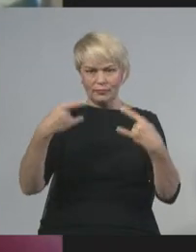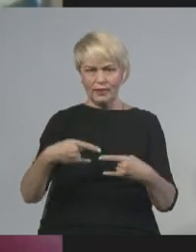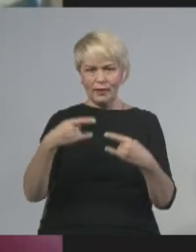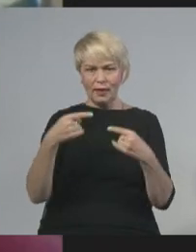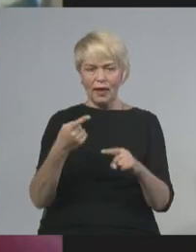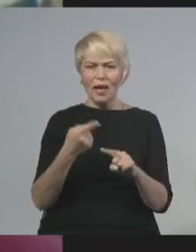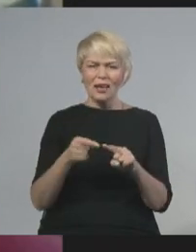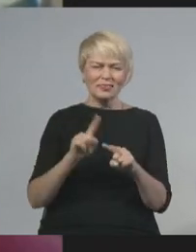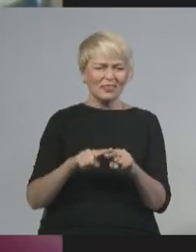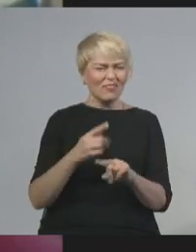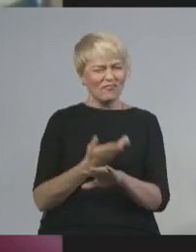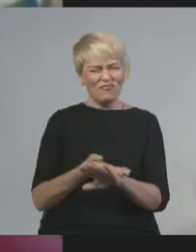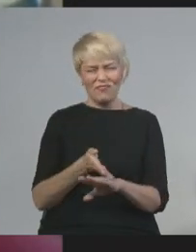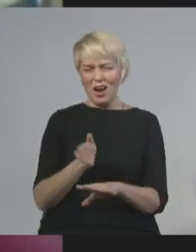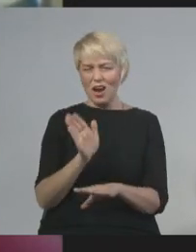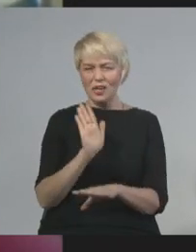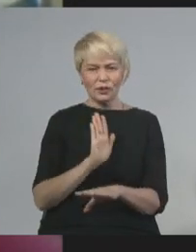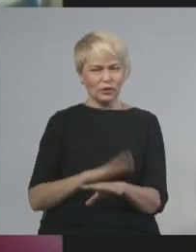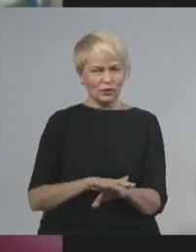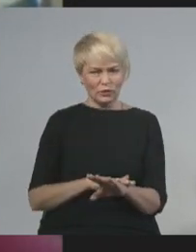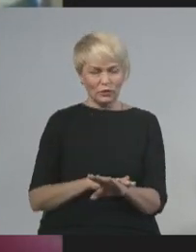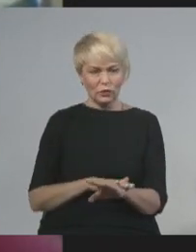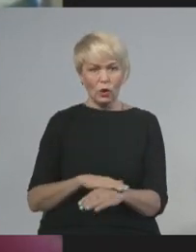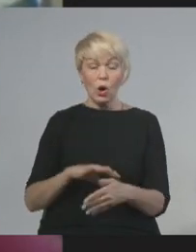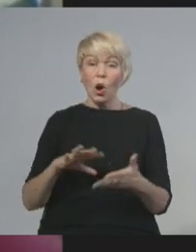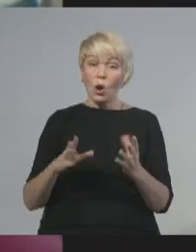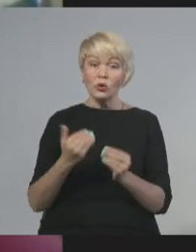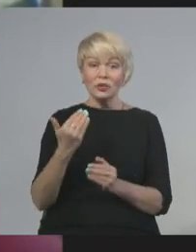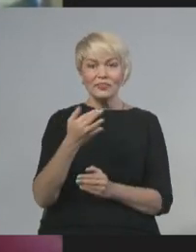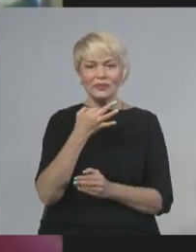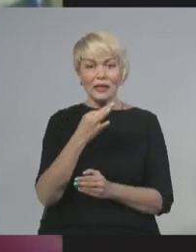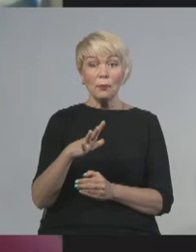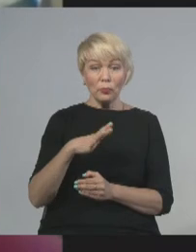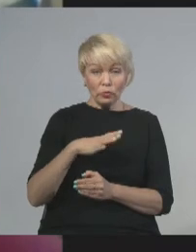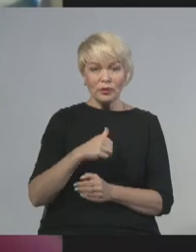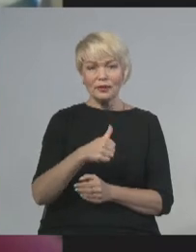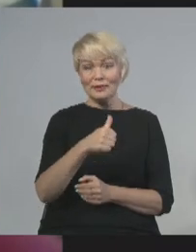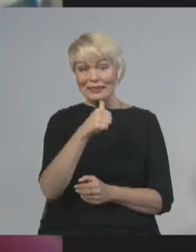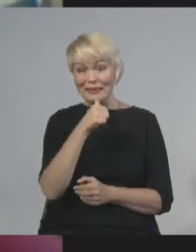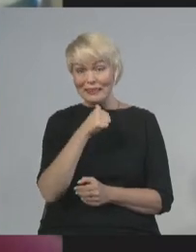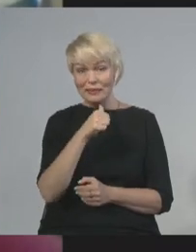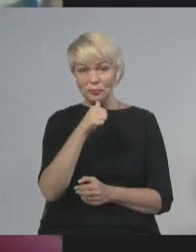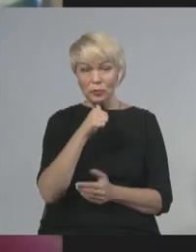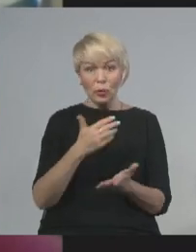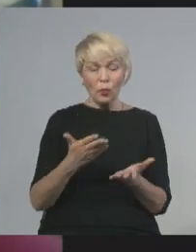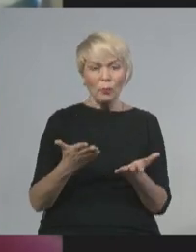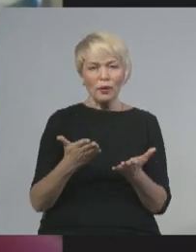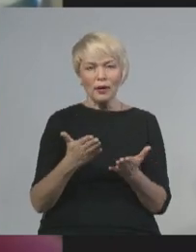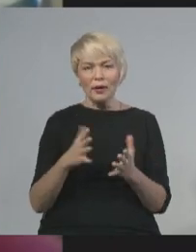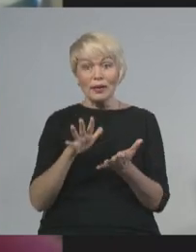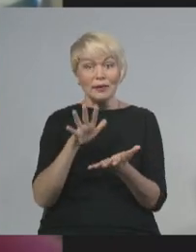it so you said there have been attempts um it's not the word attempts they have been hijacked this is